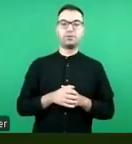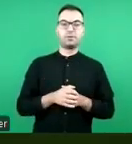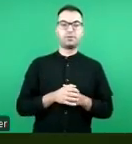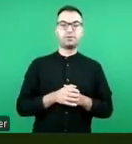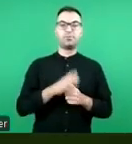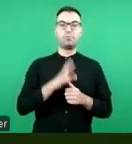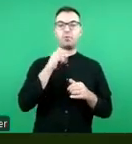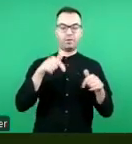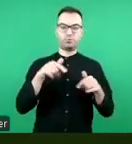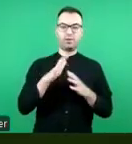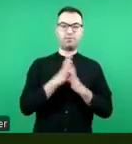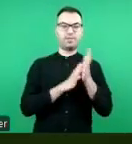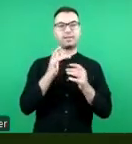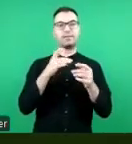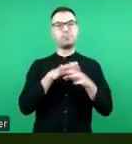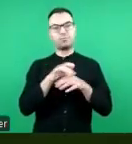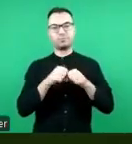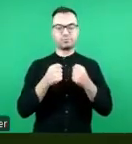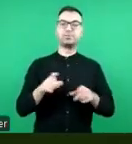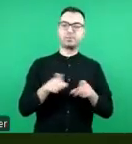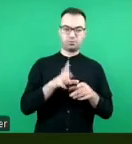here. If you look to the